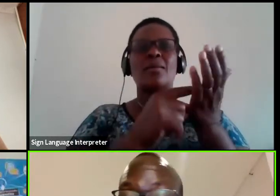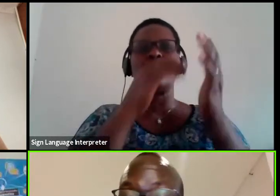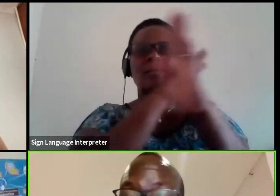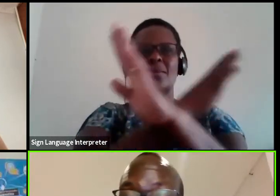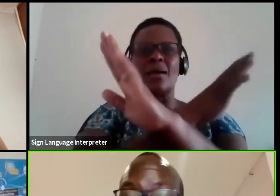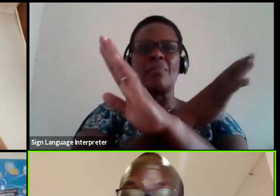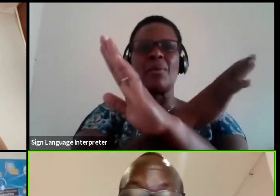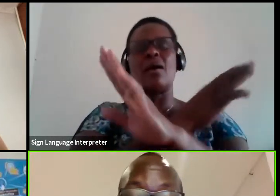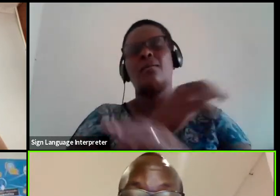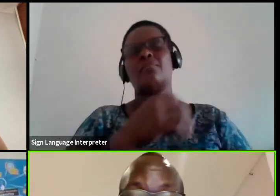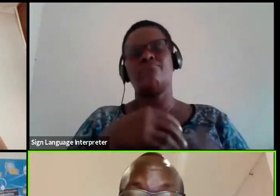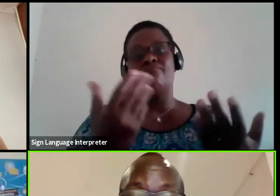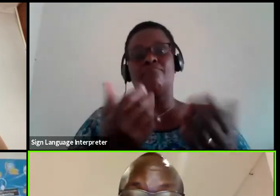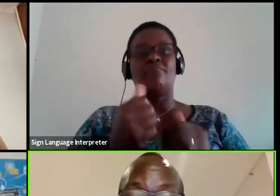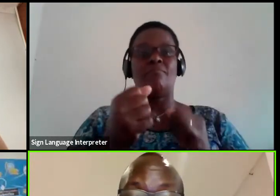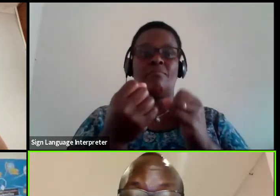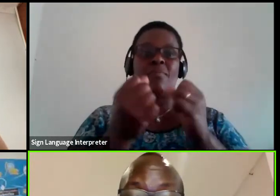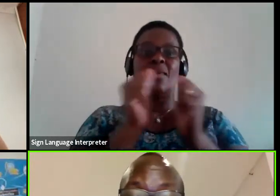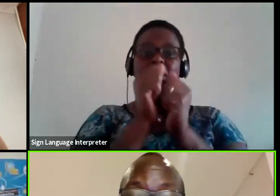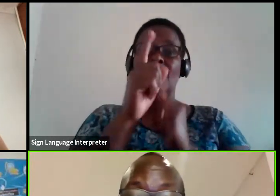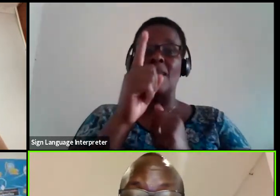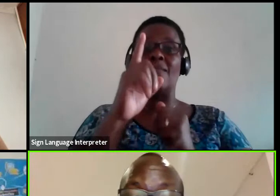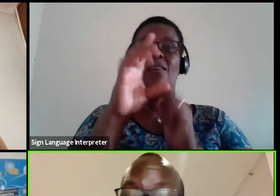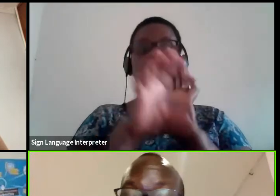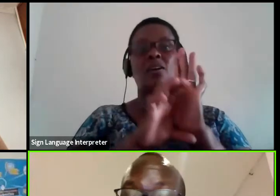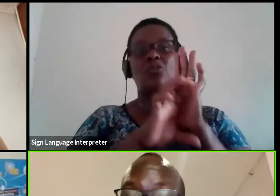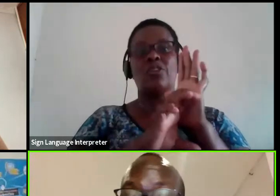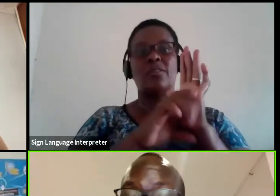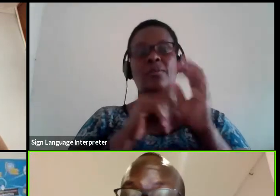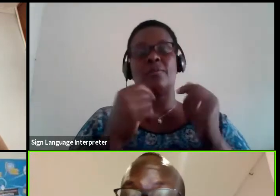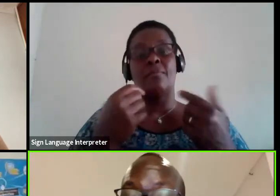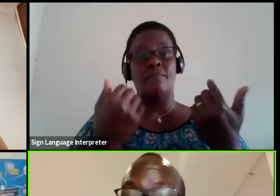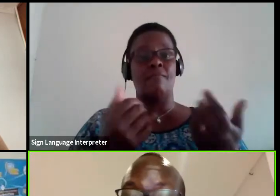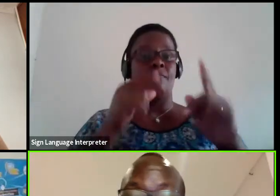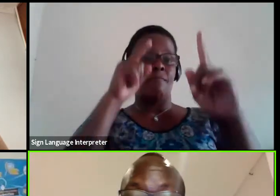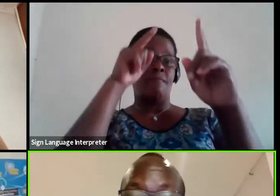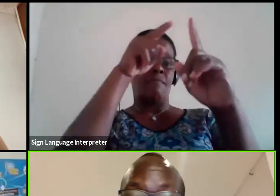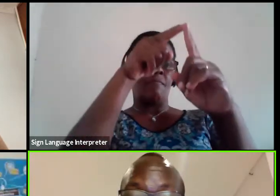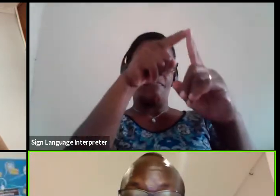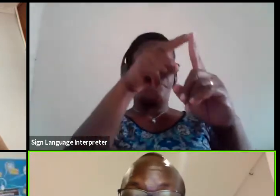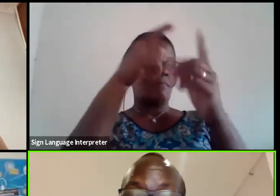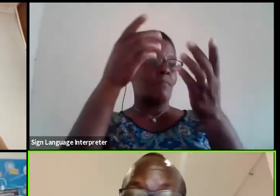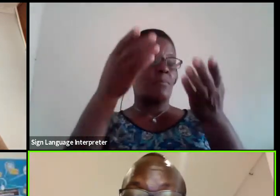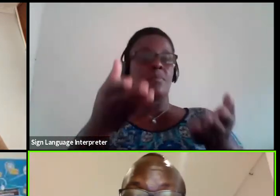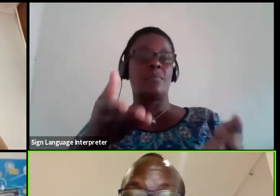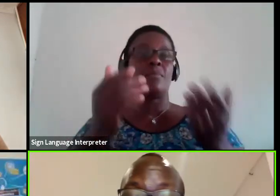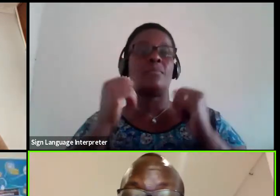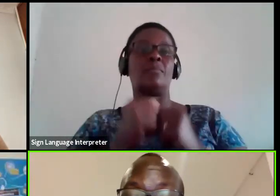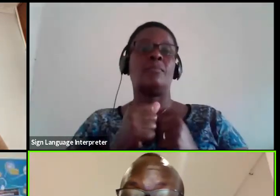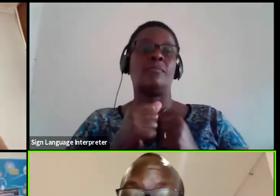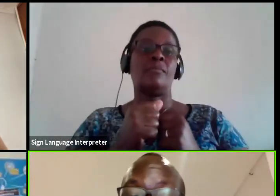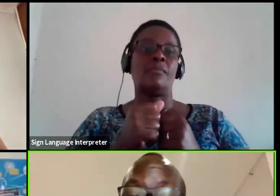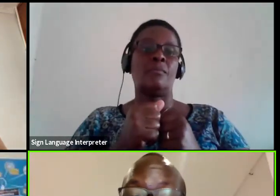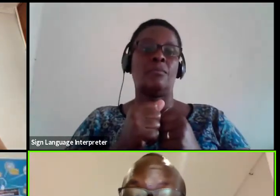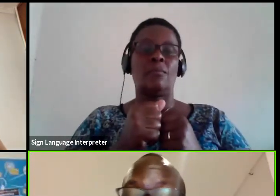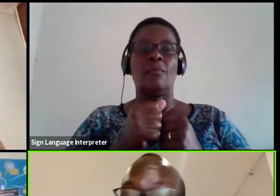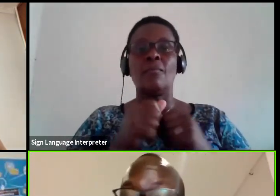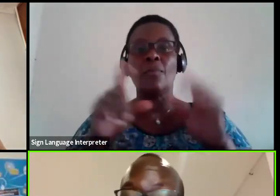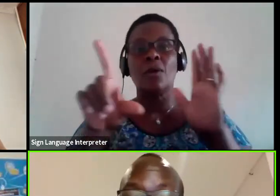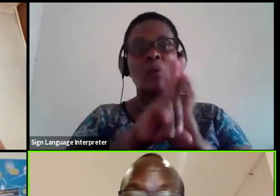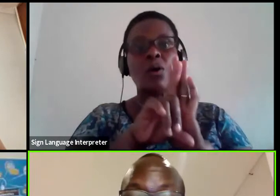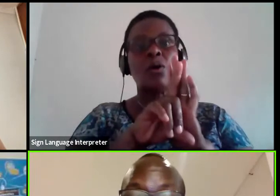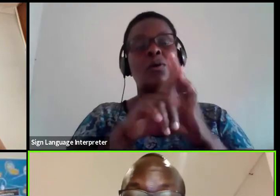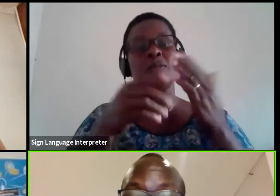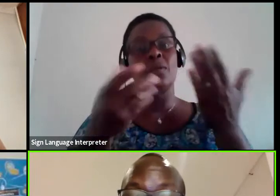and Zimbabwe. The goal was to map out the prevalent forms of surveillance, the laws and